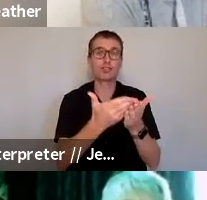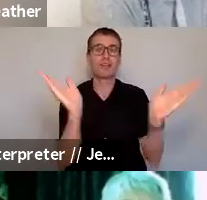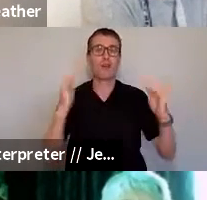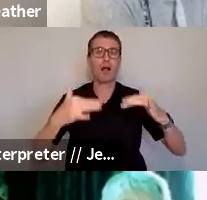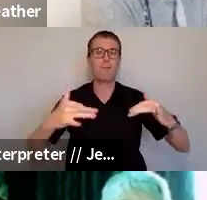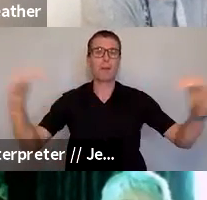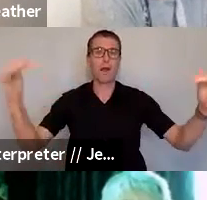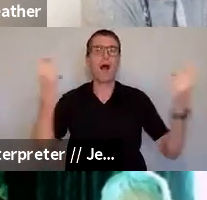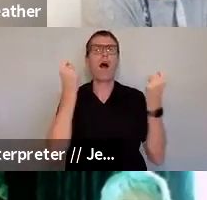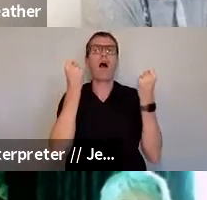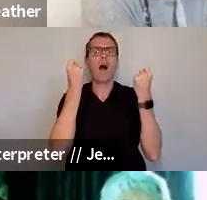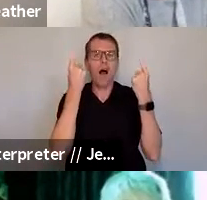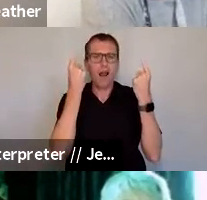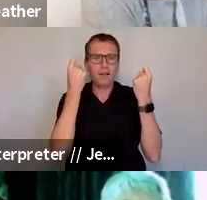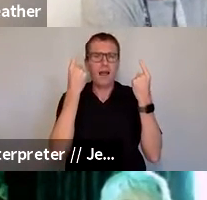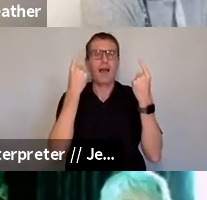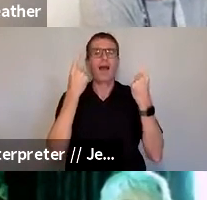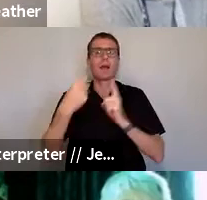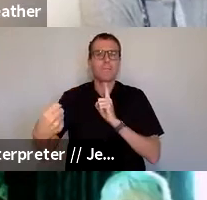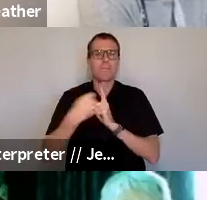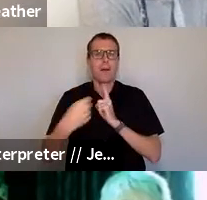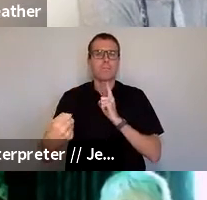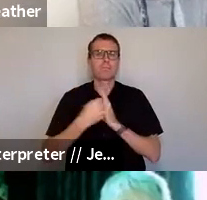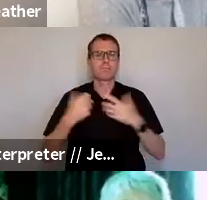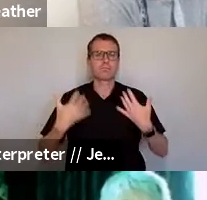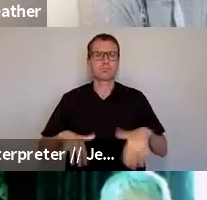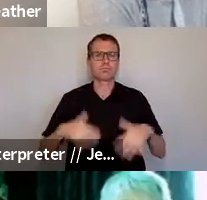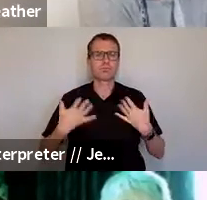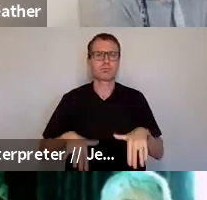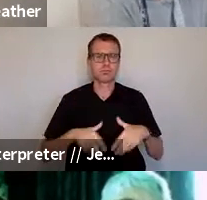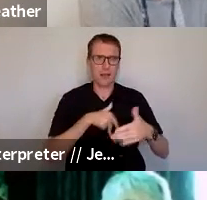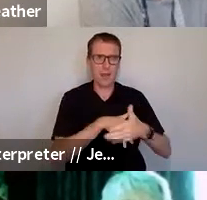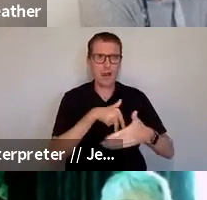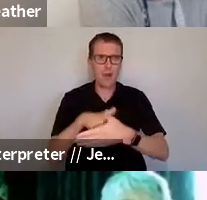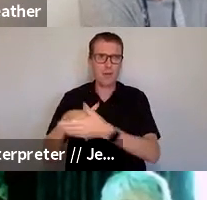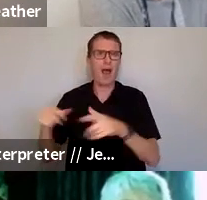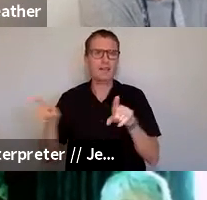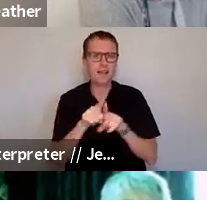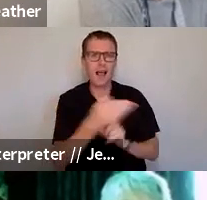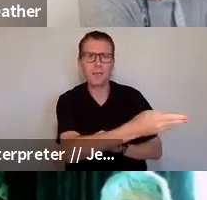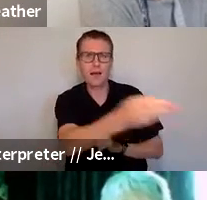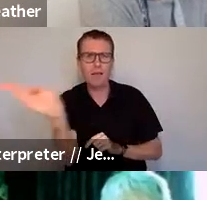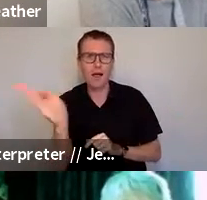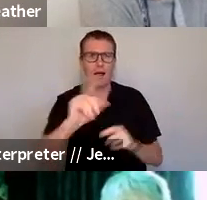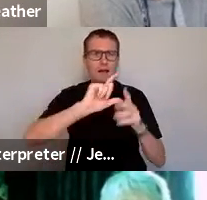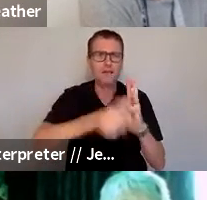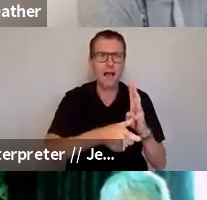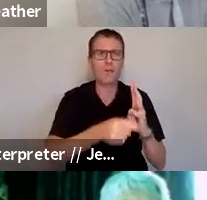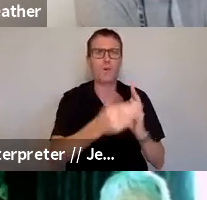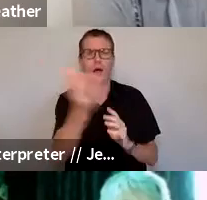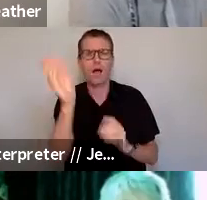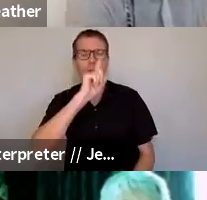to anything, barriers to their friends, barriers to getting what they want, barriers to their freedom. But in our topic today,